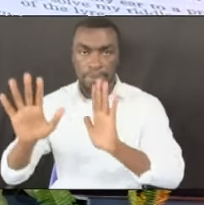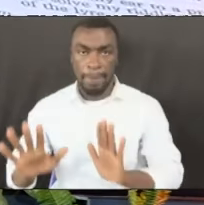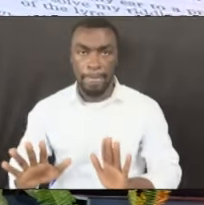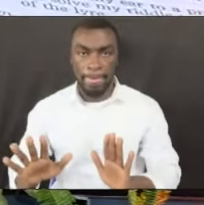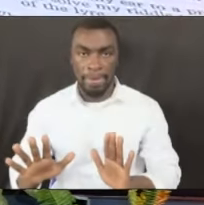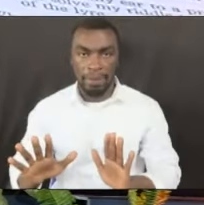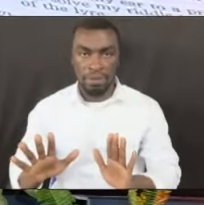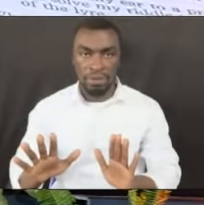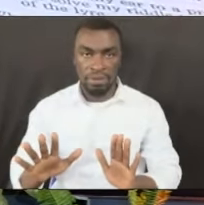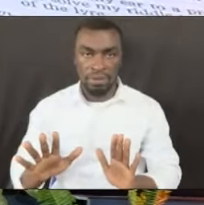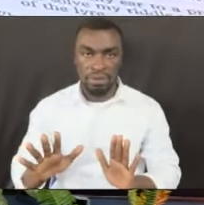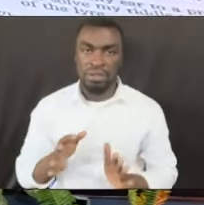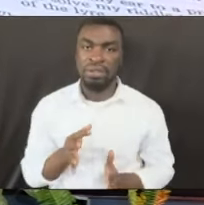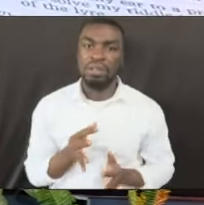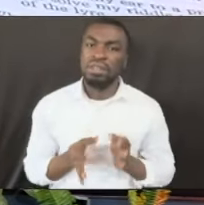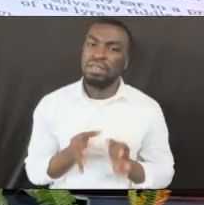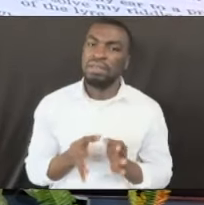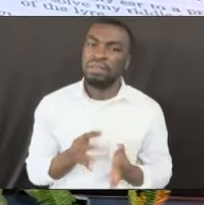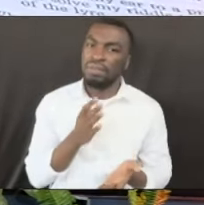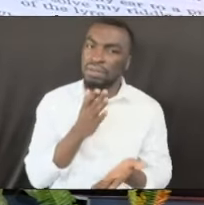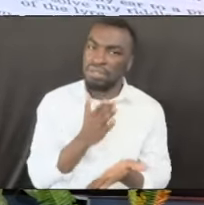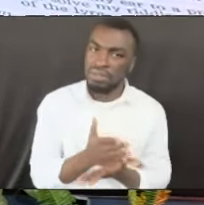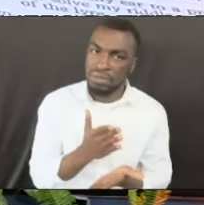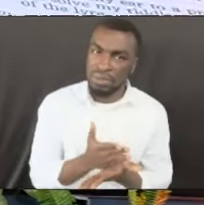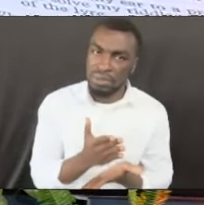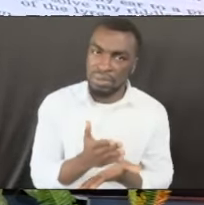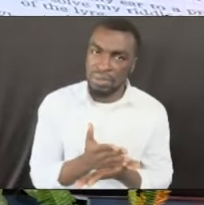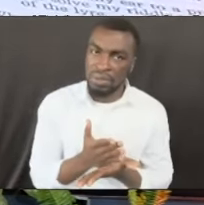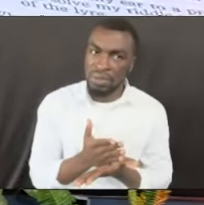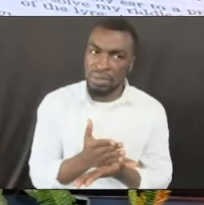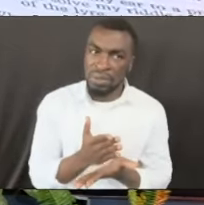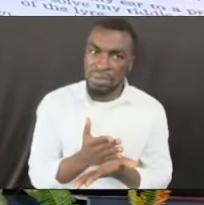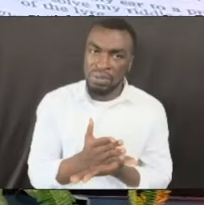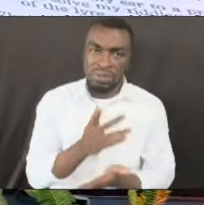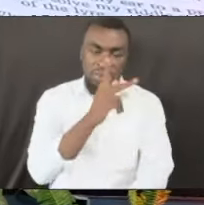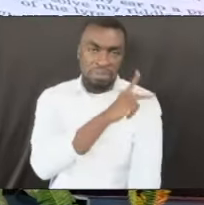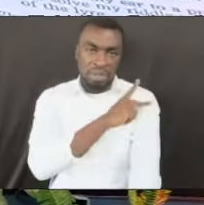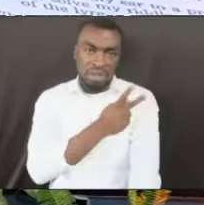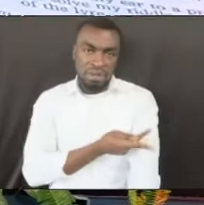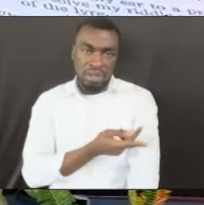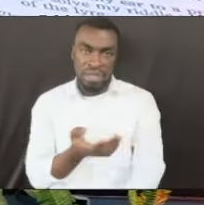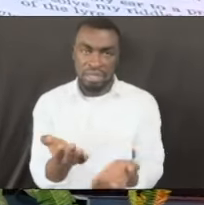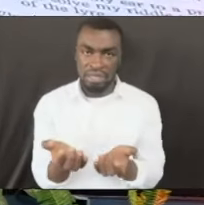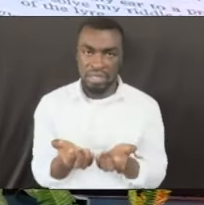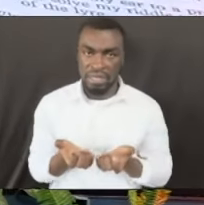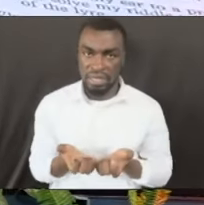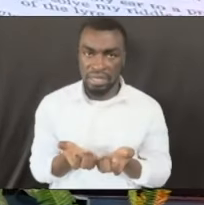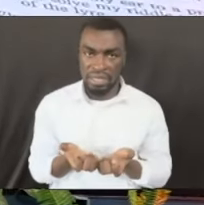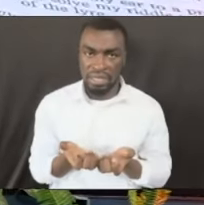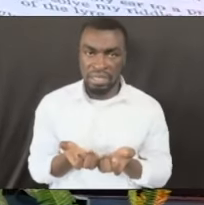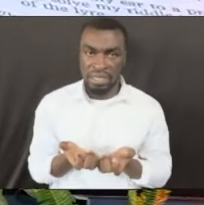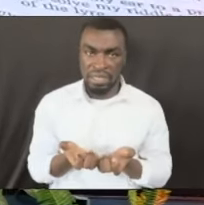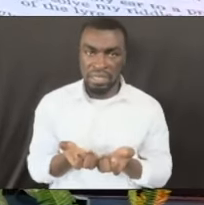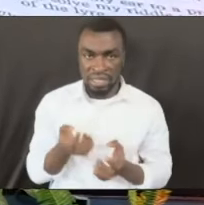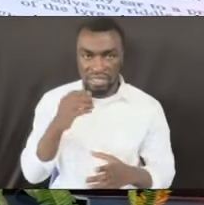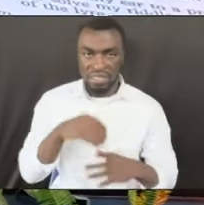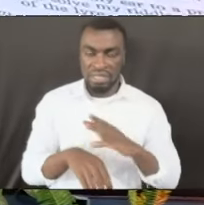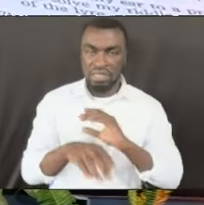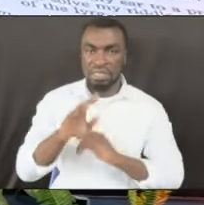And if ever there was this irresistible power needed, it is in the evangelistic